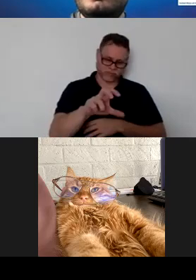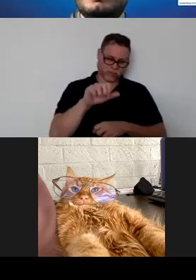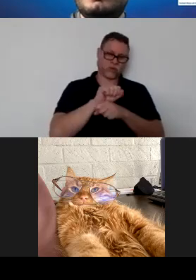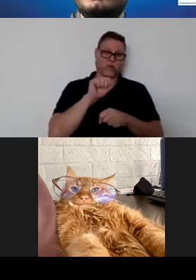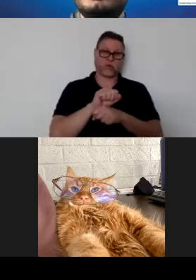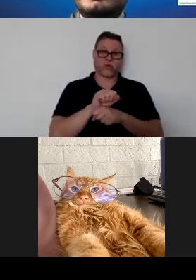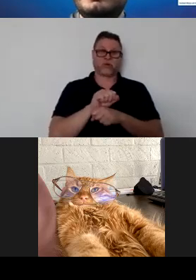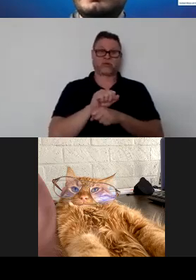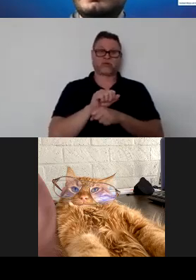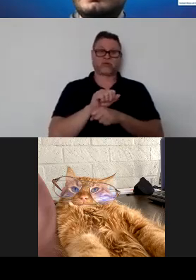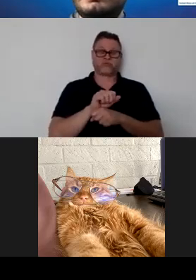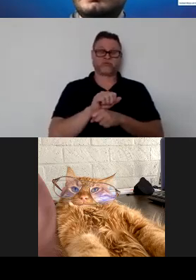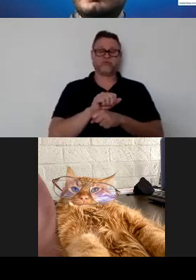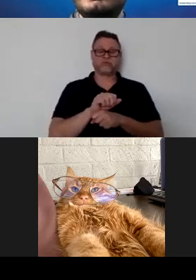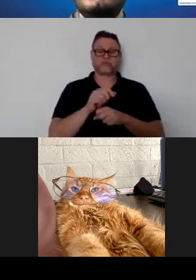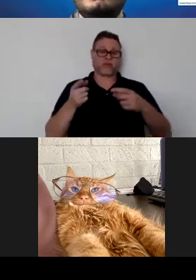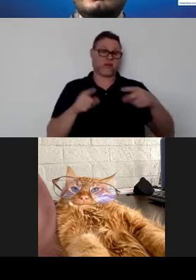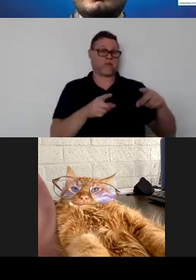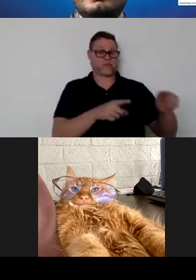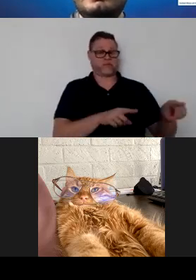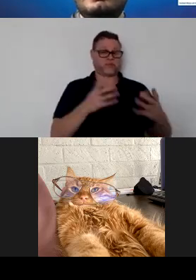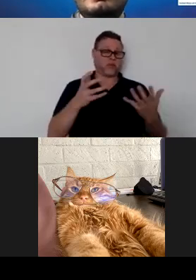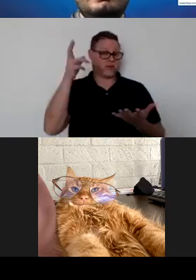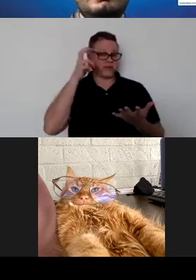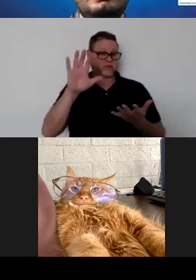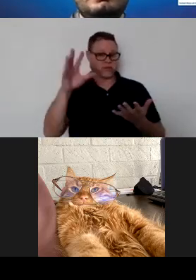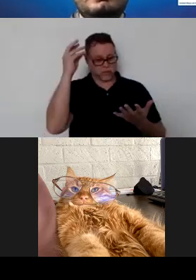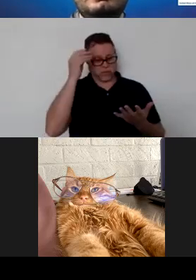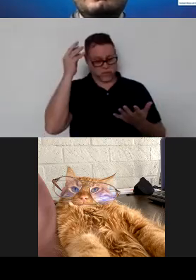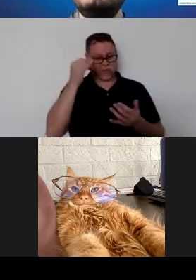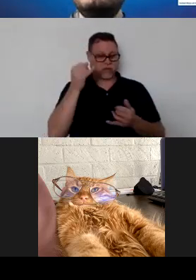happen. So just kind of want to hear your thoughts on that. And then lastly,